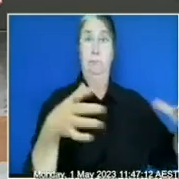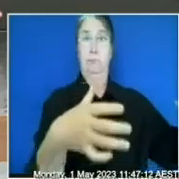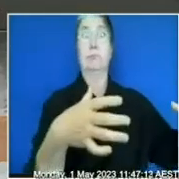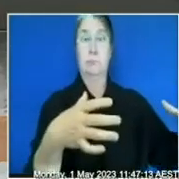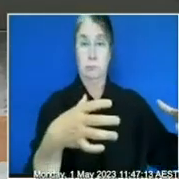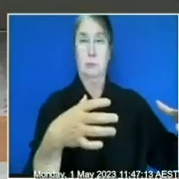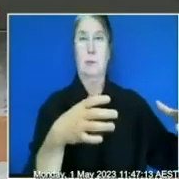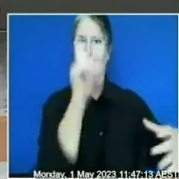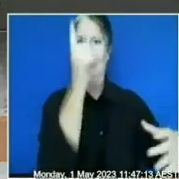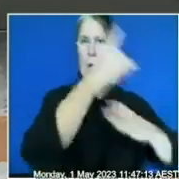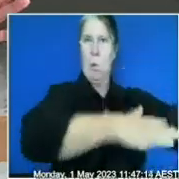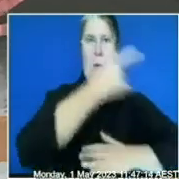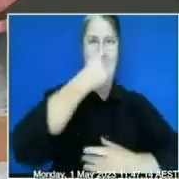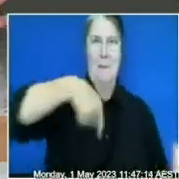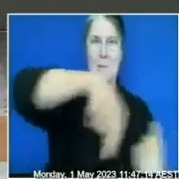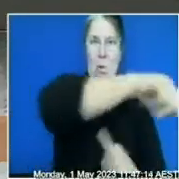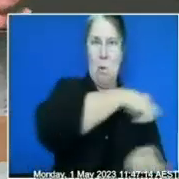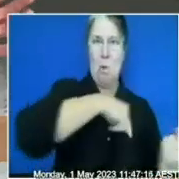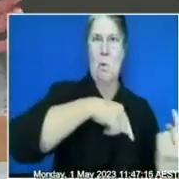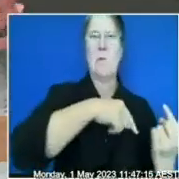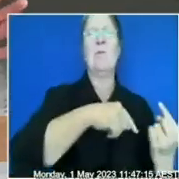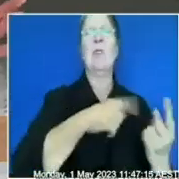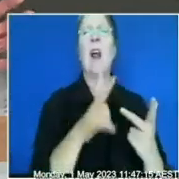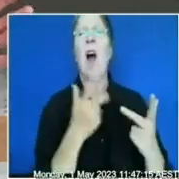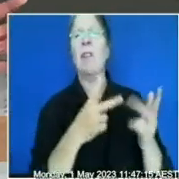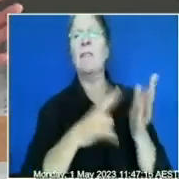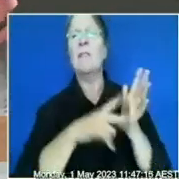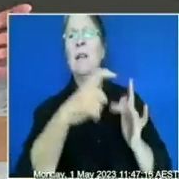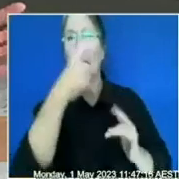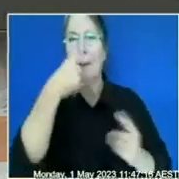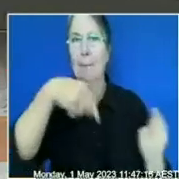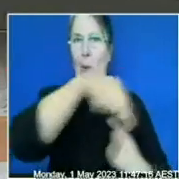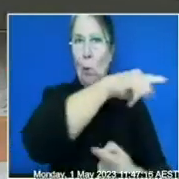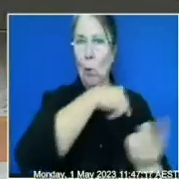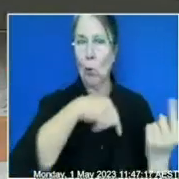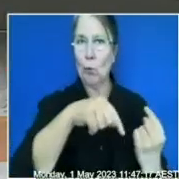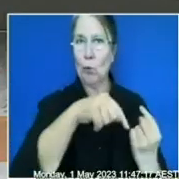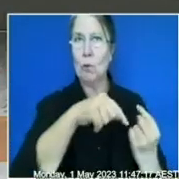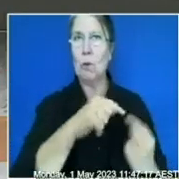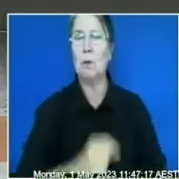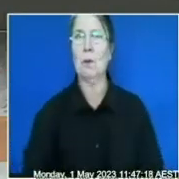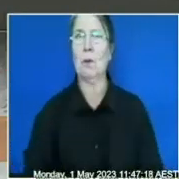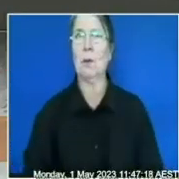to the public health response that is being newly set up?